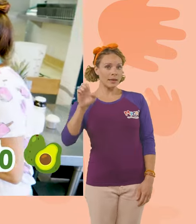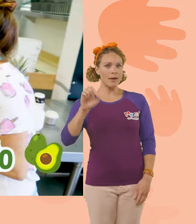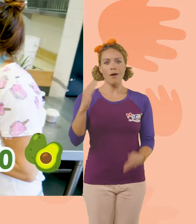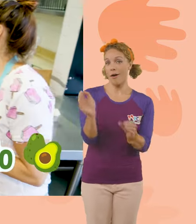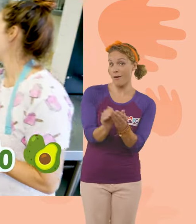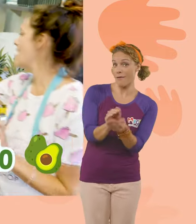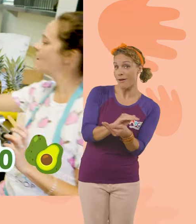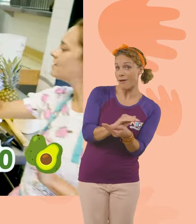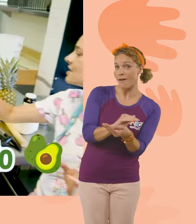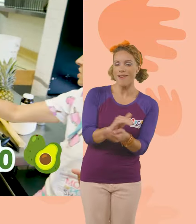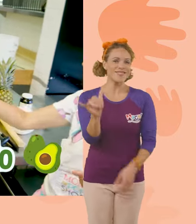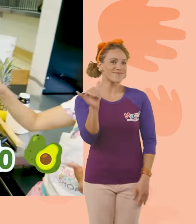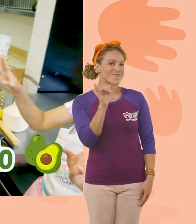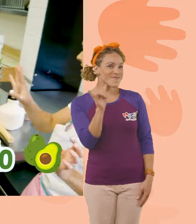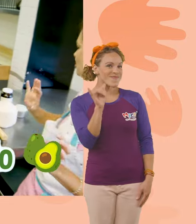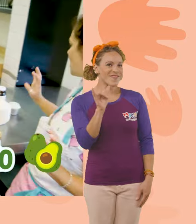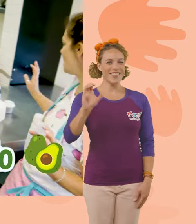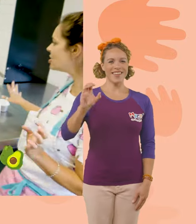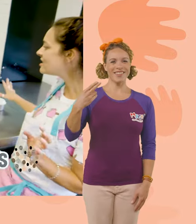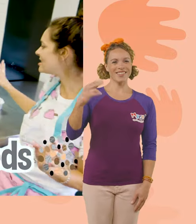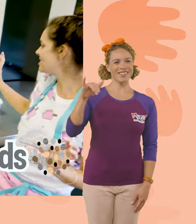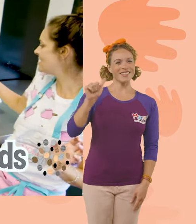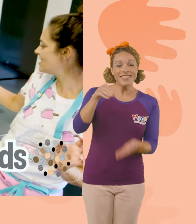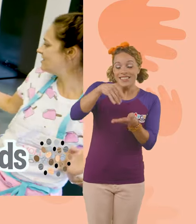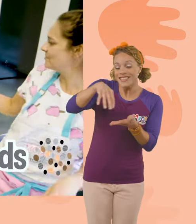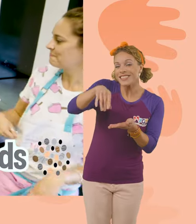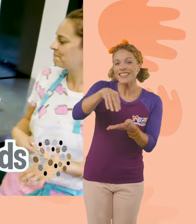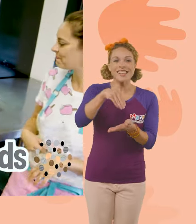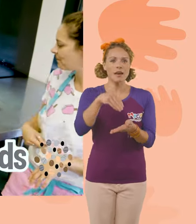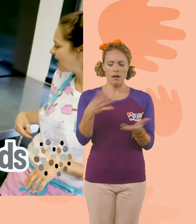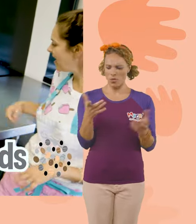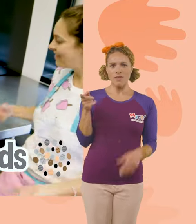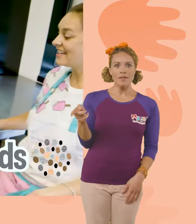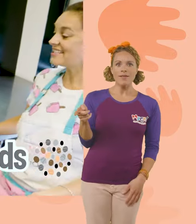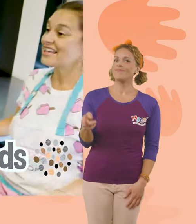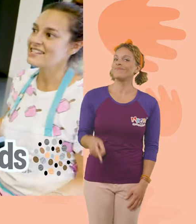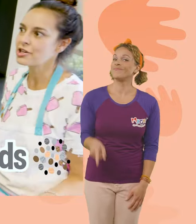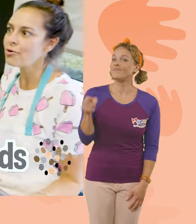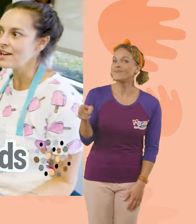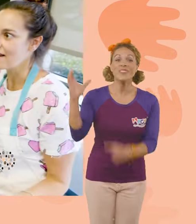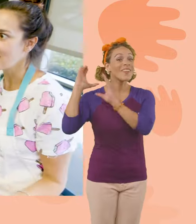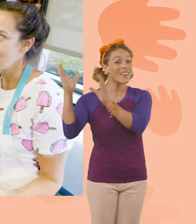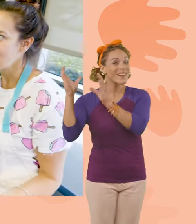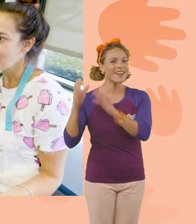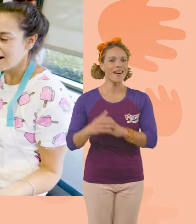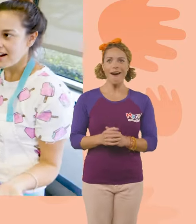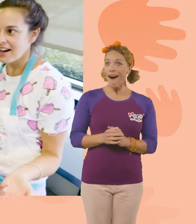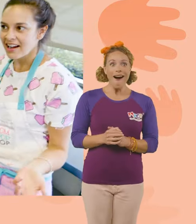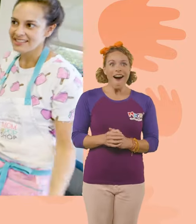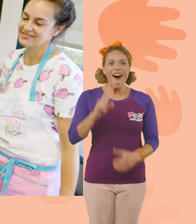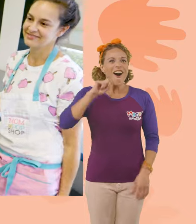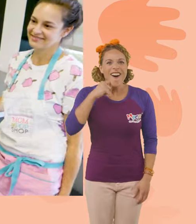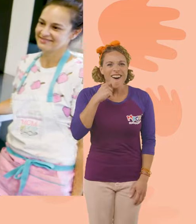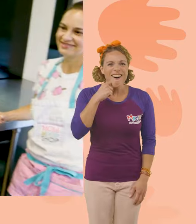avocado and spinach and chia seeds. What's this? This is a coconut.